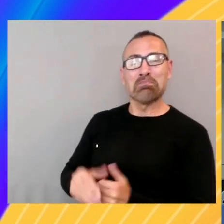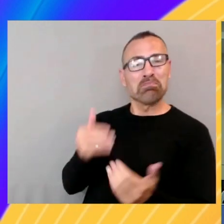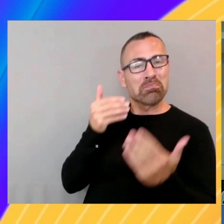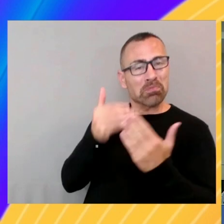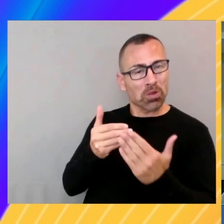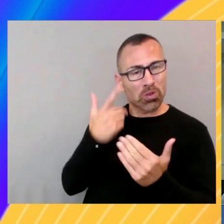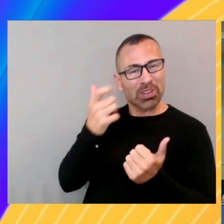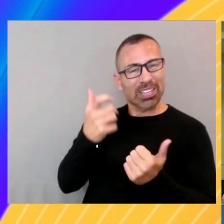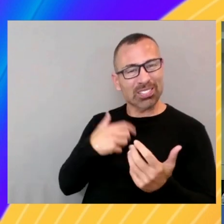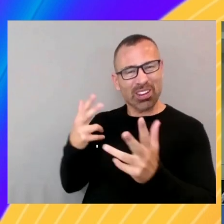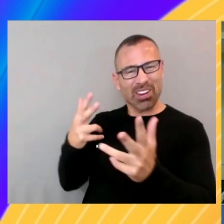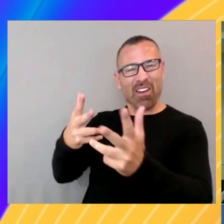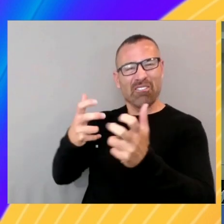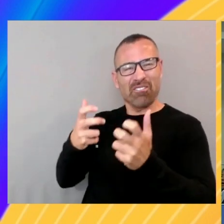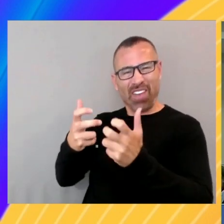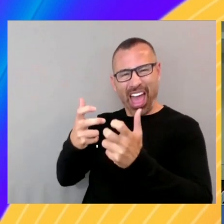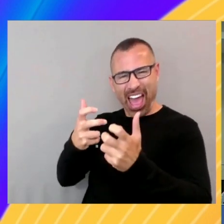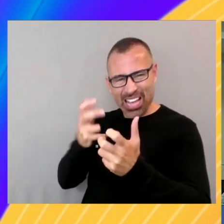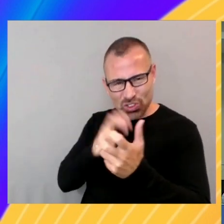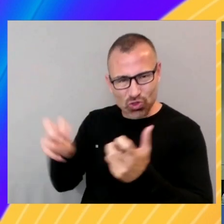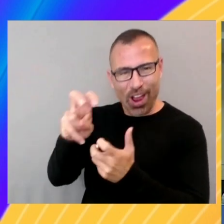accelerator.